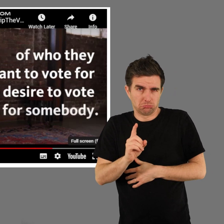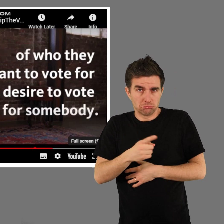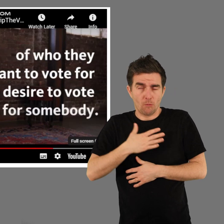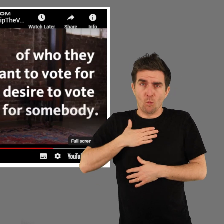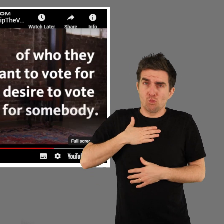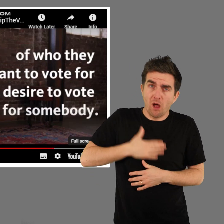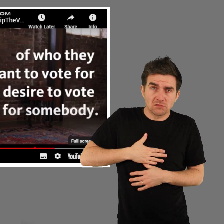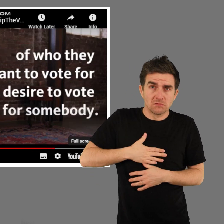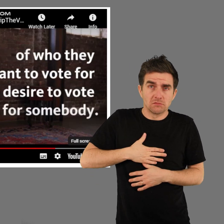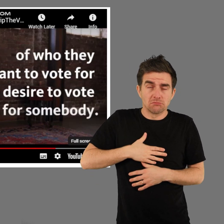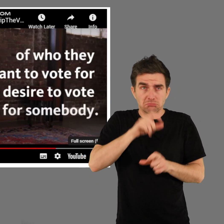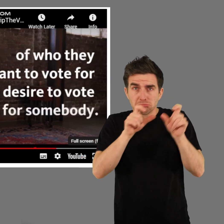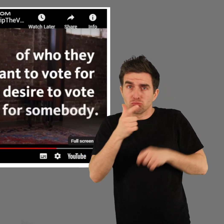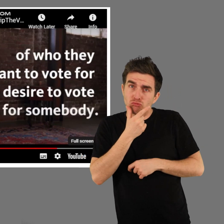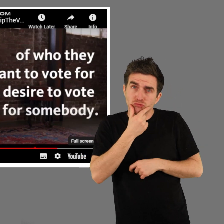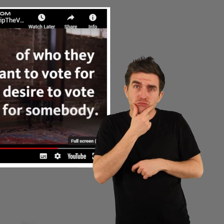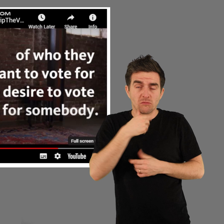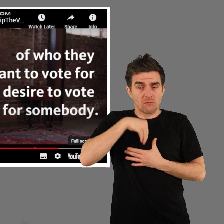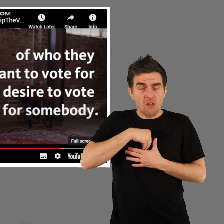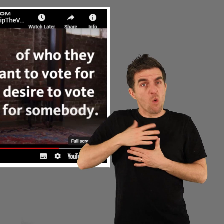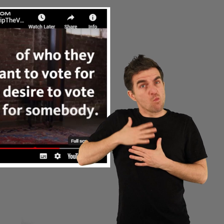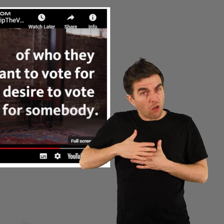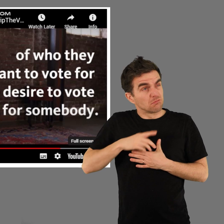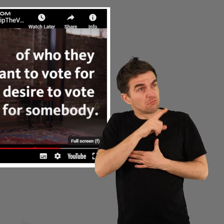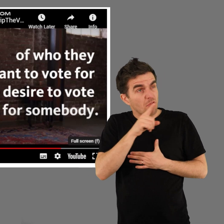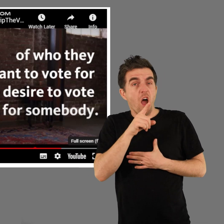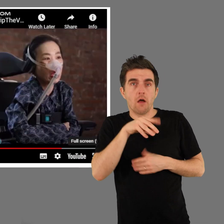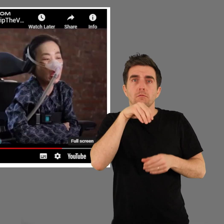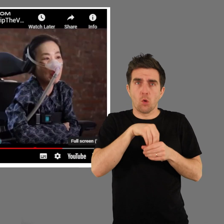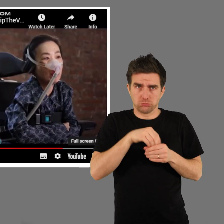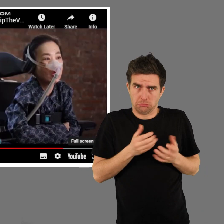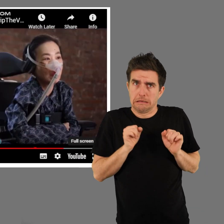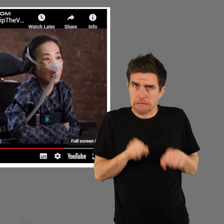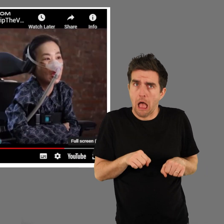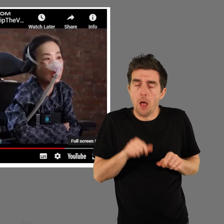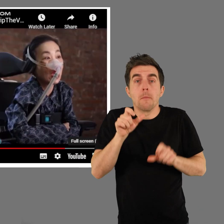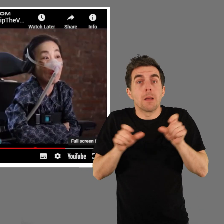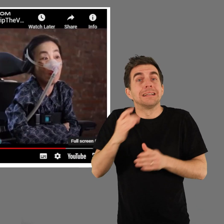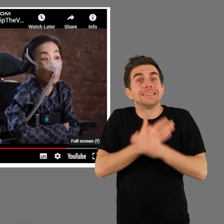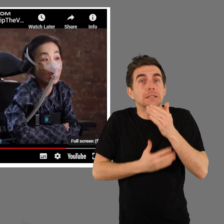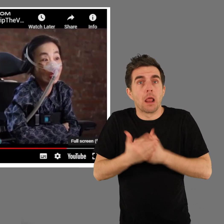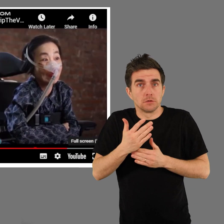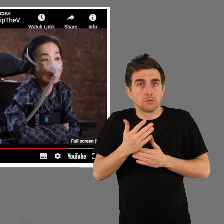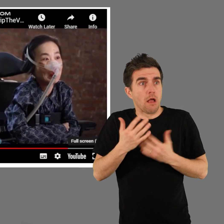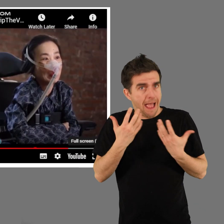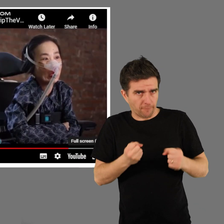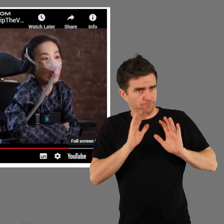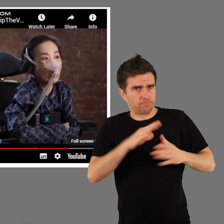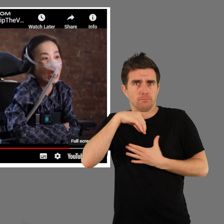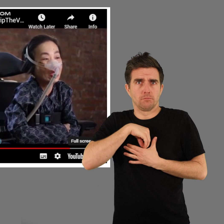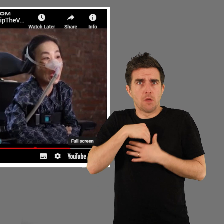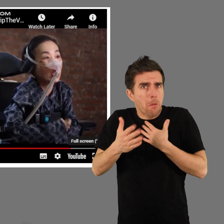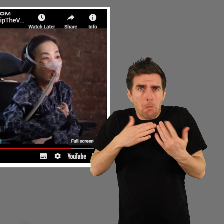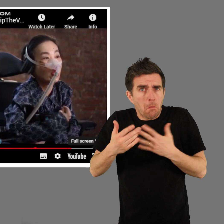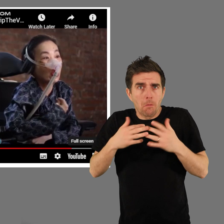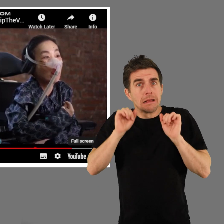for, or, a desire to vote for somebody. People with disabilities have a voice, whether